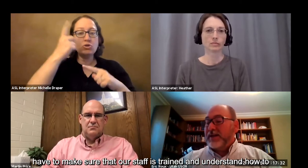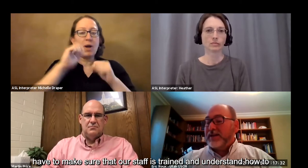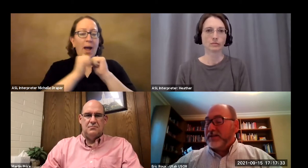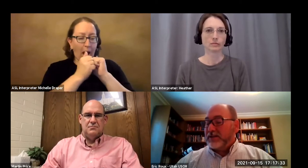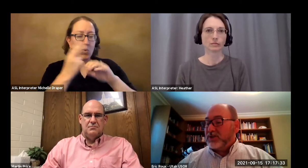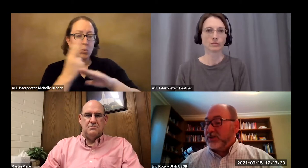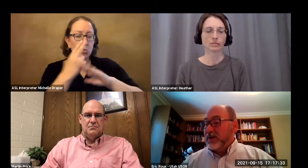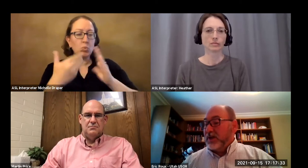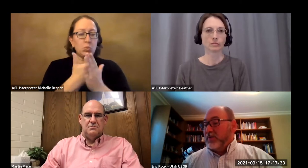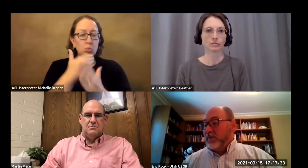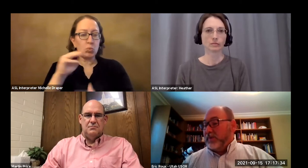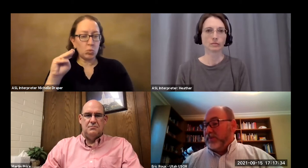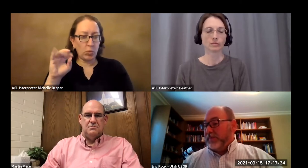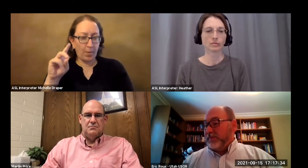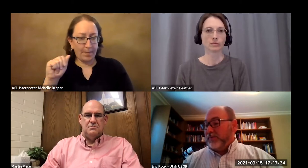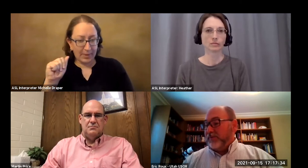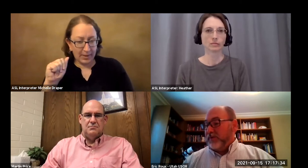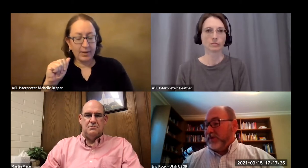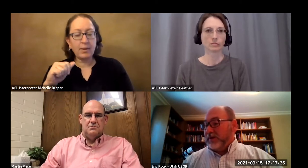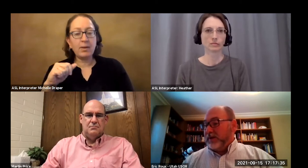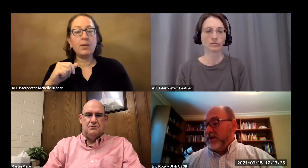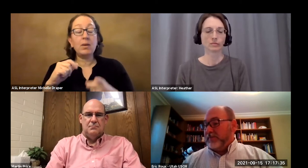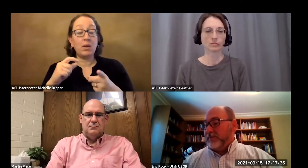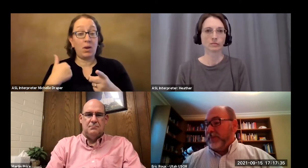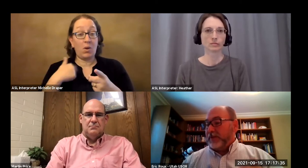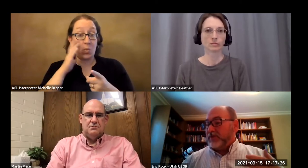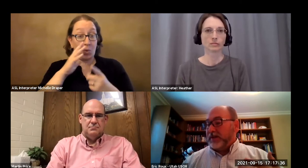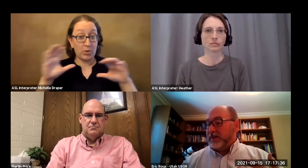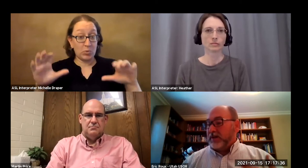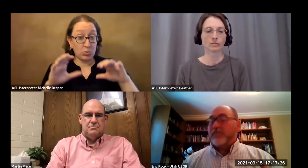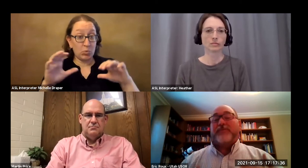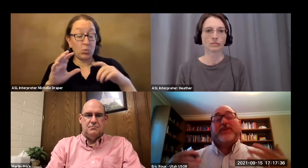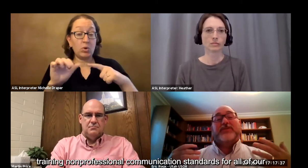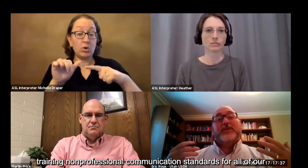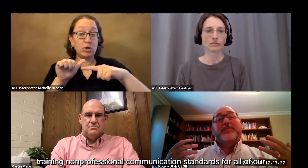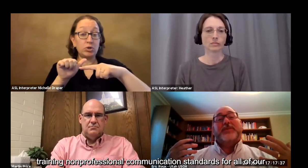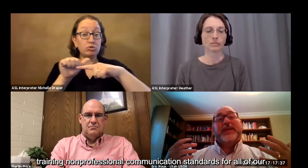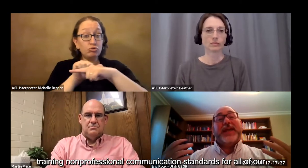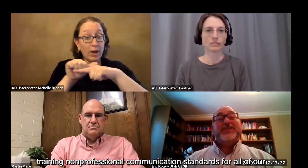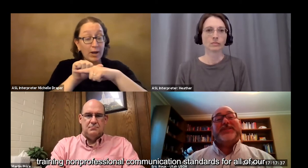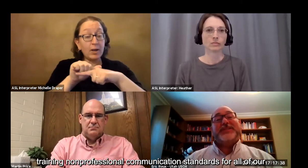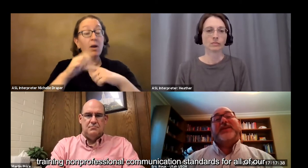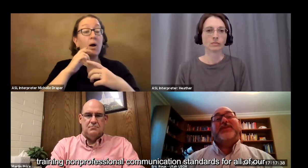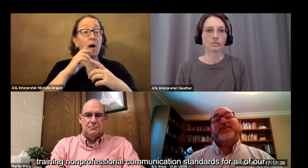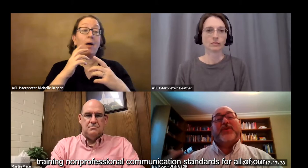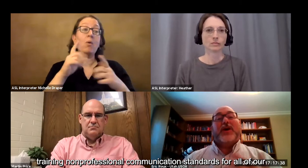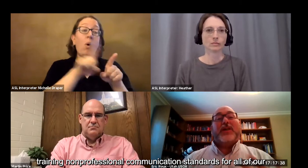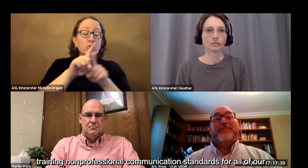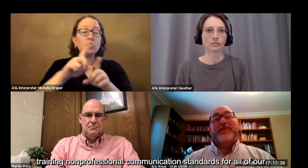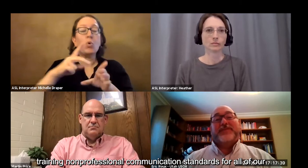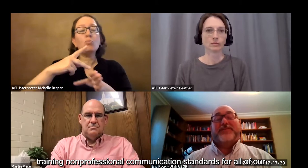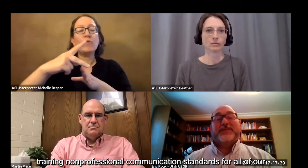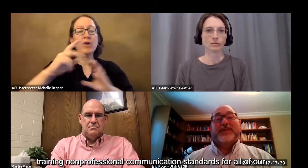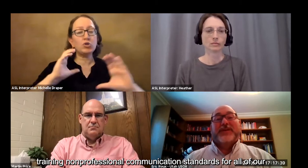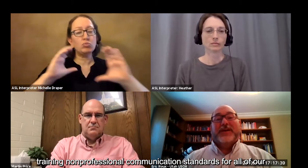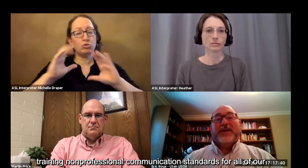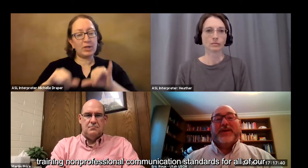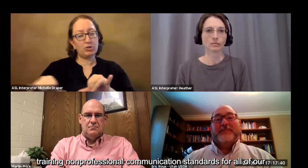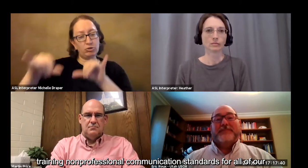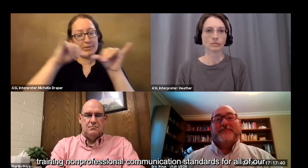use that. In addition, we will be performing training on professional communication standards for all of our